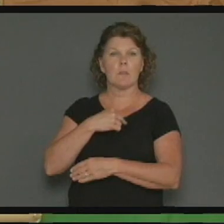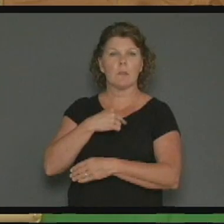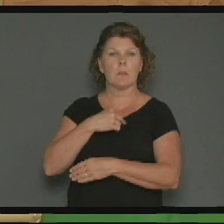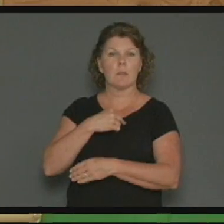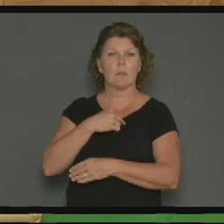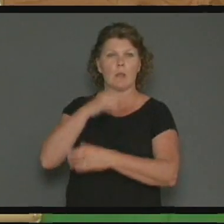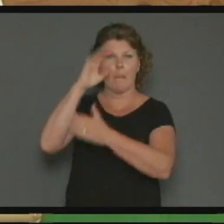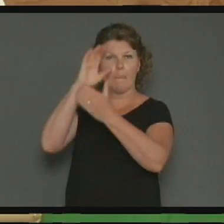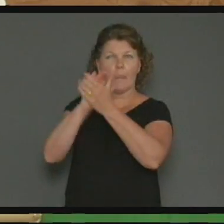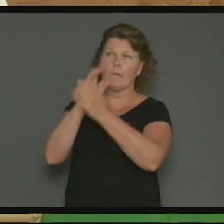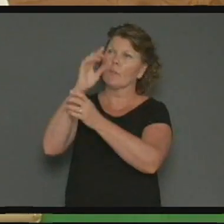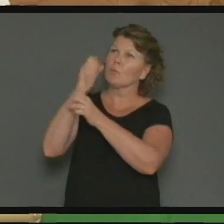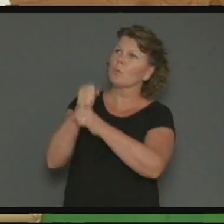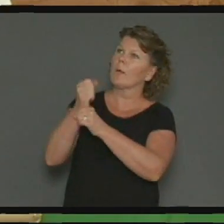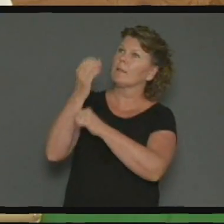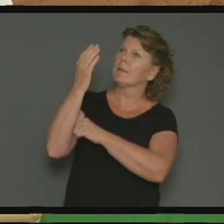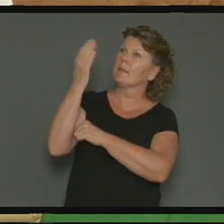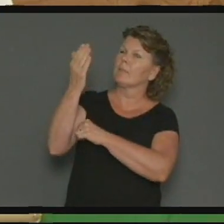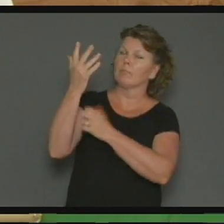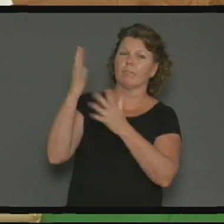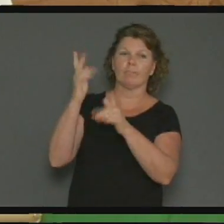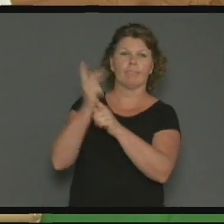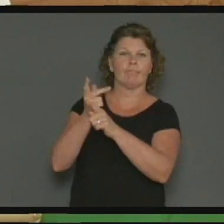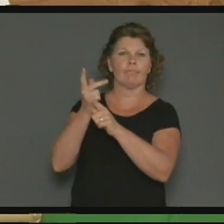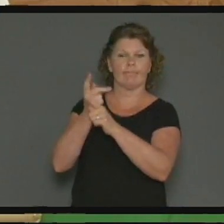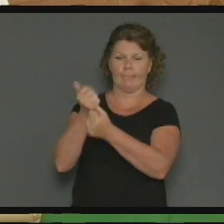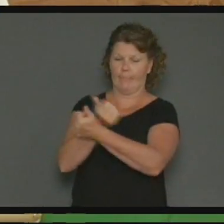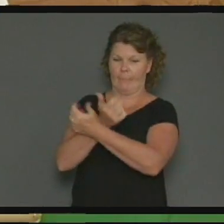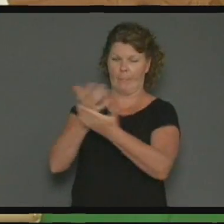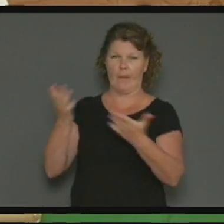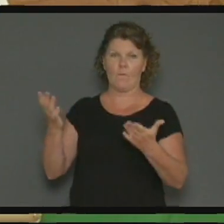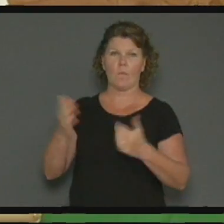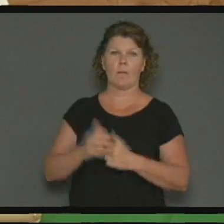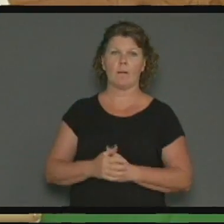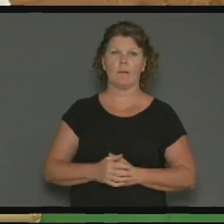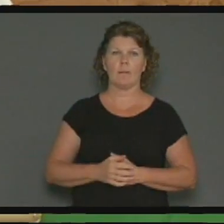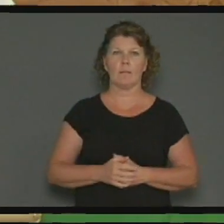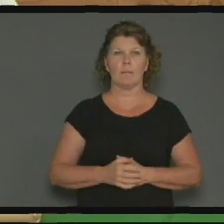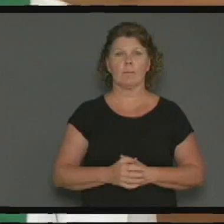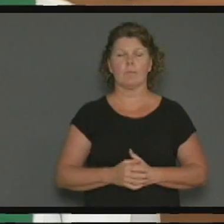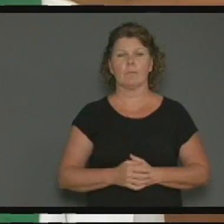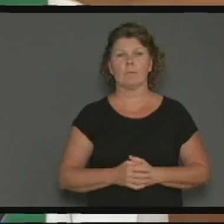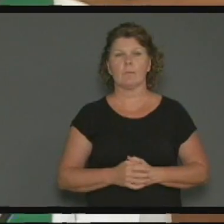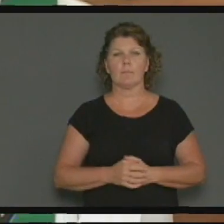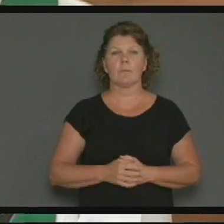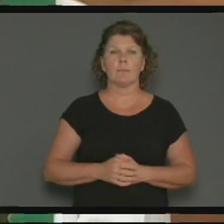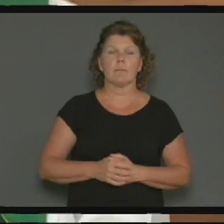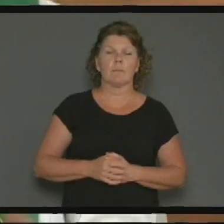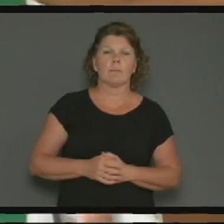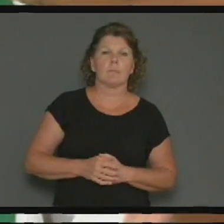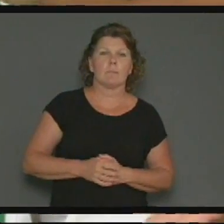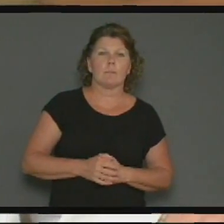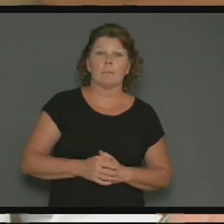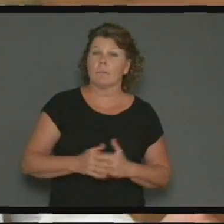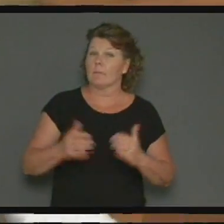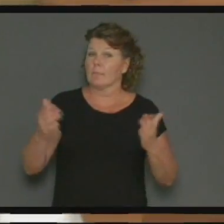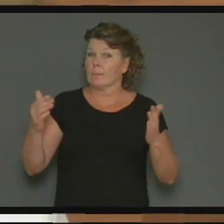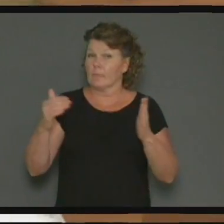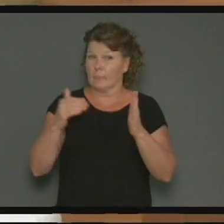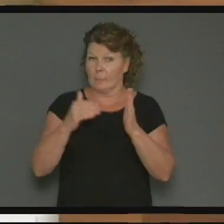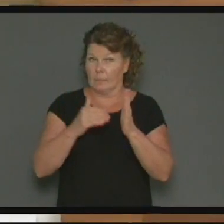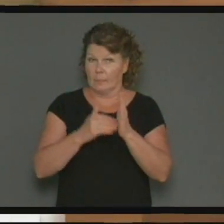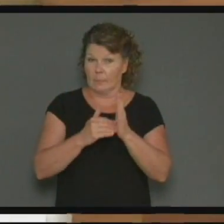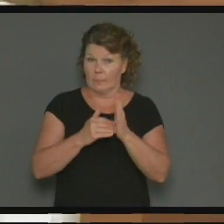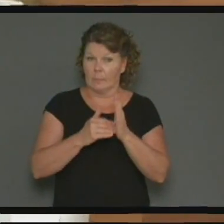believing and trusting that Jesus has taken care of everything for us. But then again,